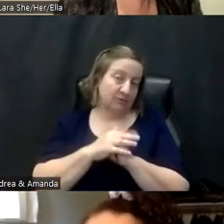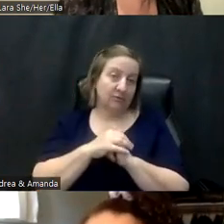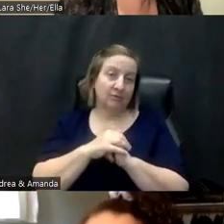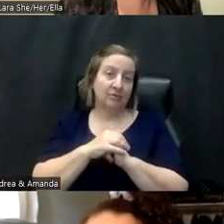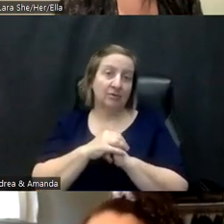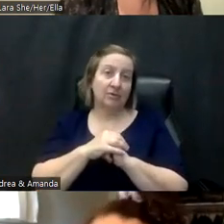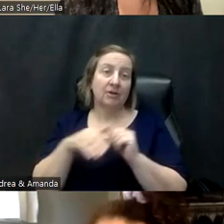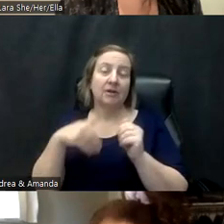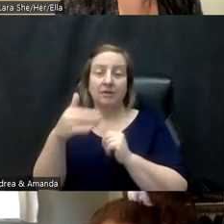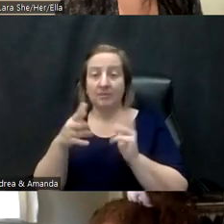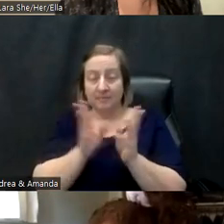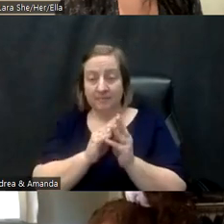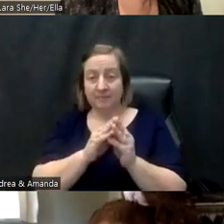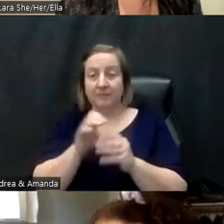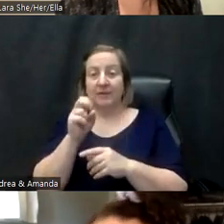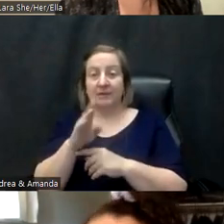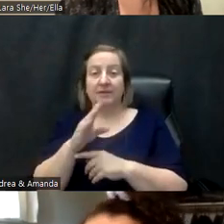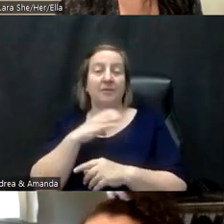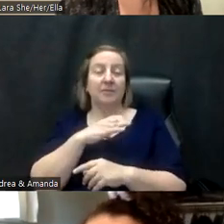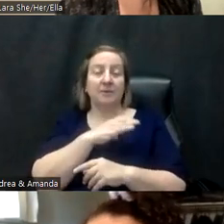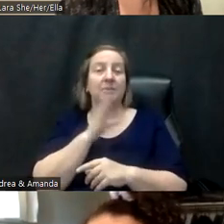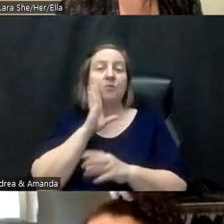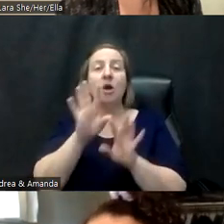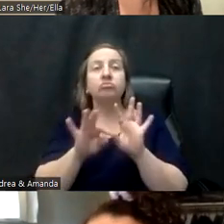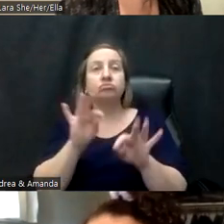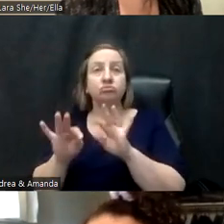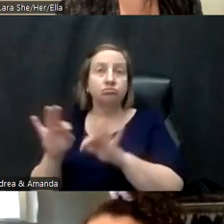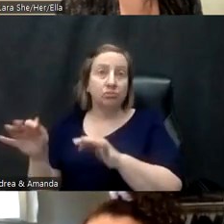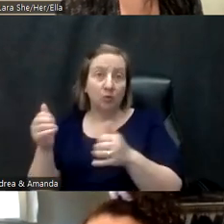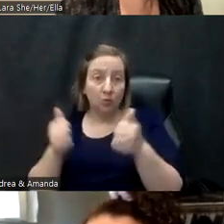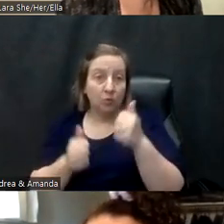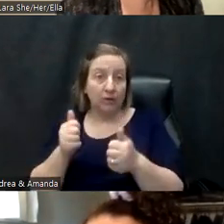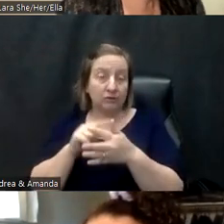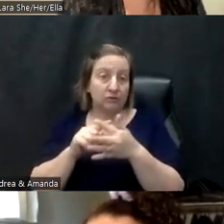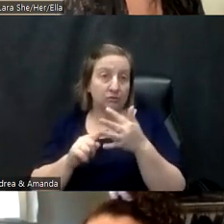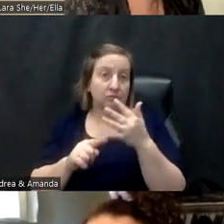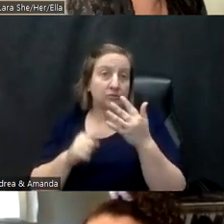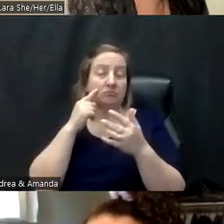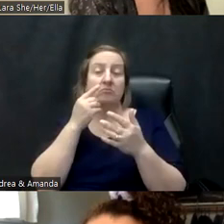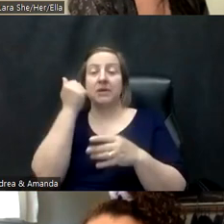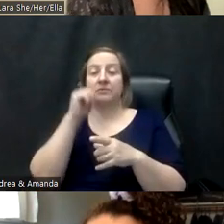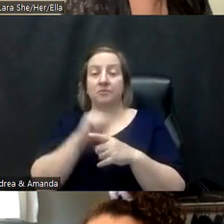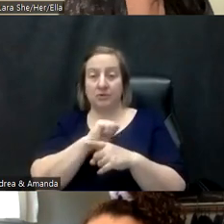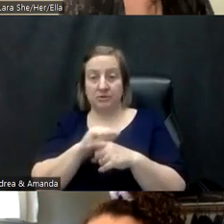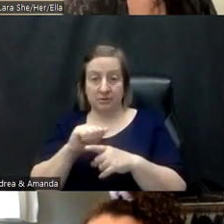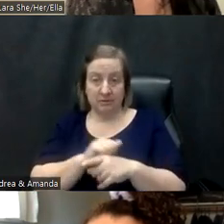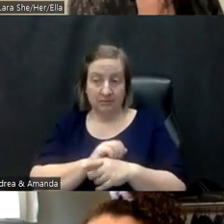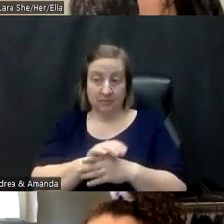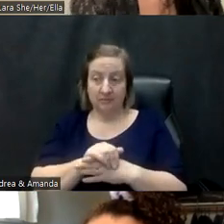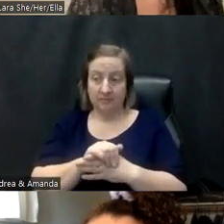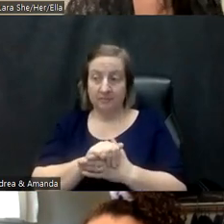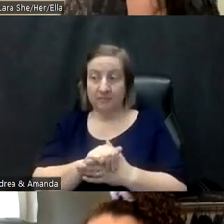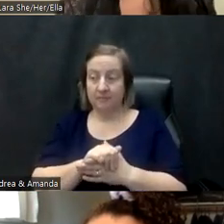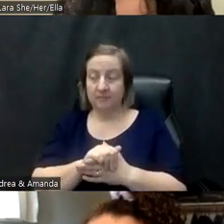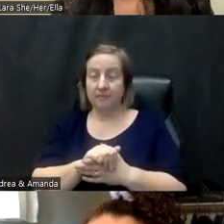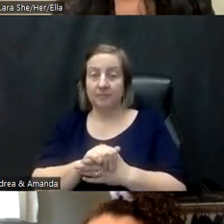at the next meeting. The subcommittee will pick and choose which items they consider best practice. And while